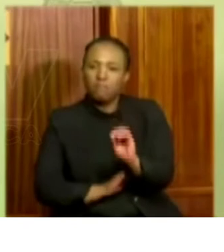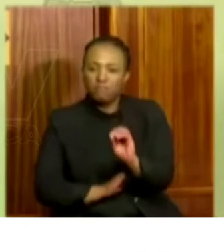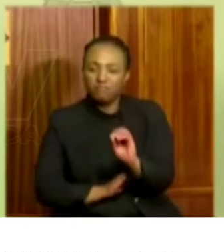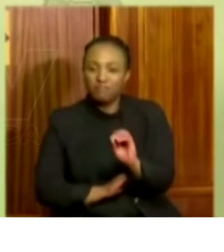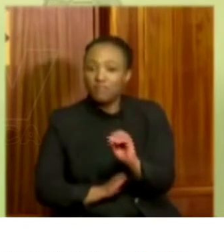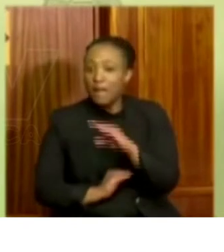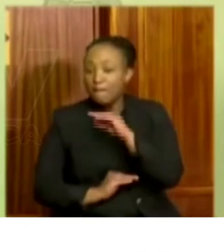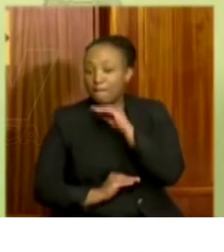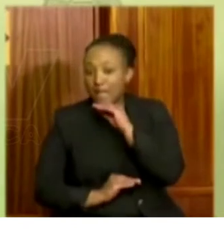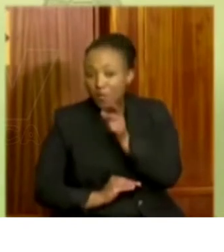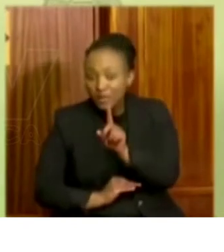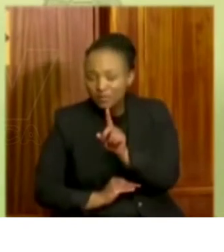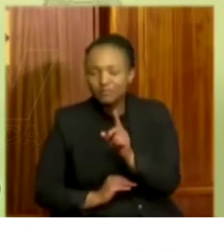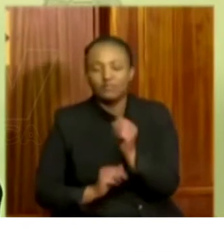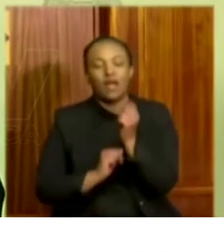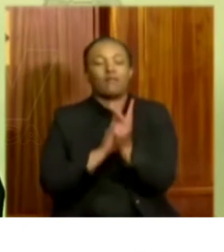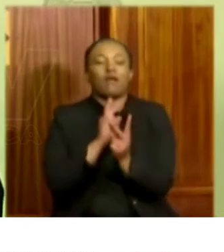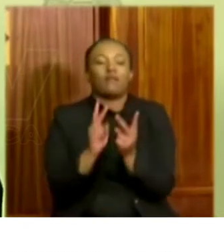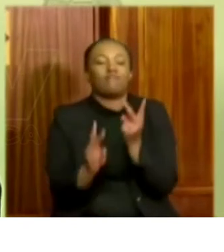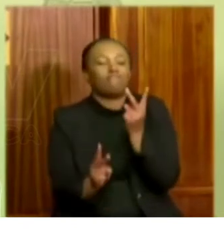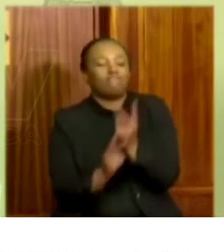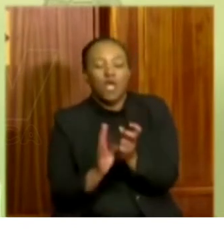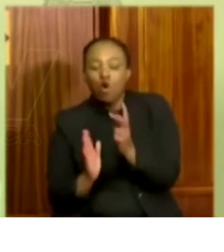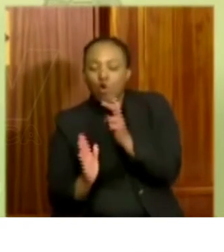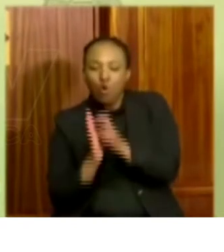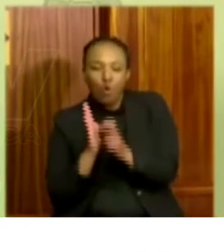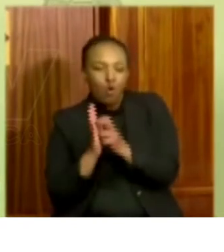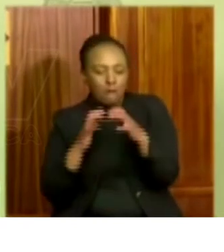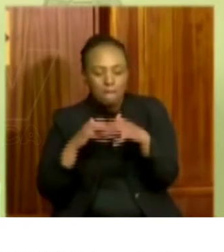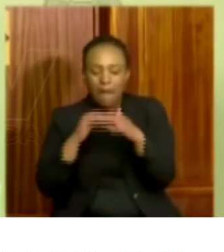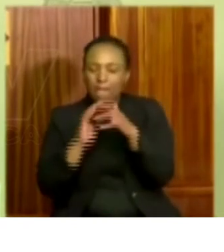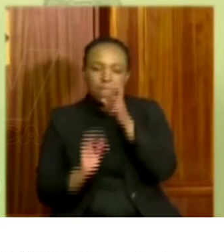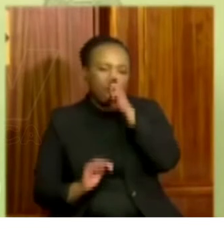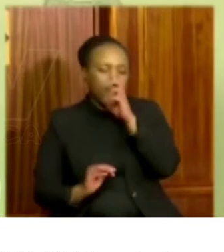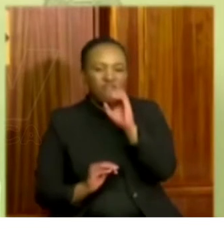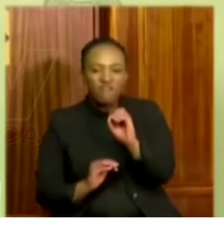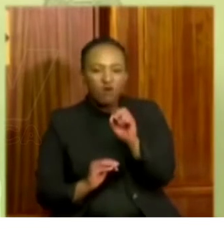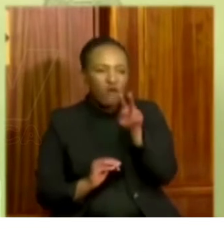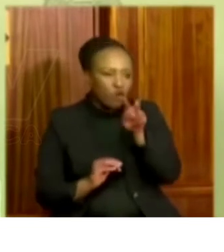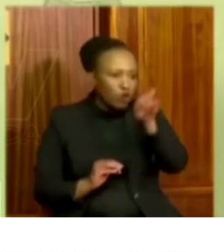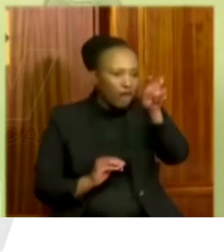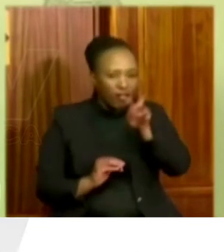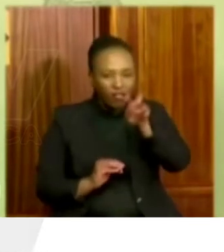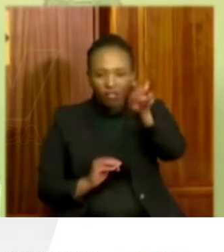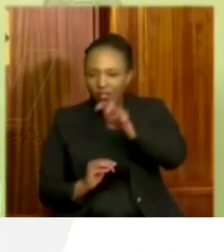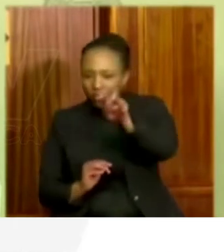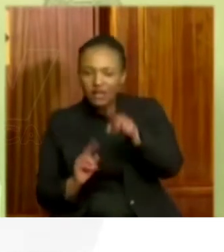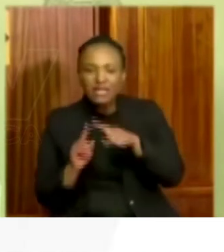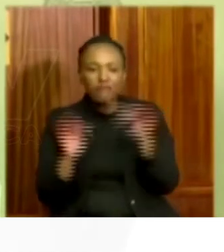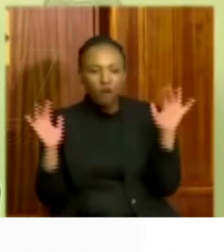we must once again tighten restrictions on the movement of persons and